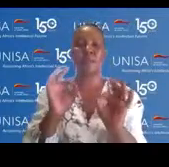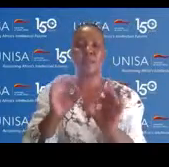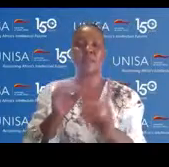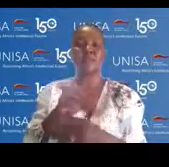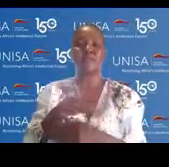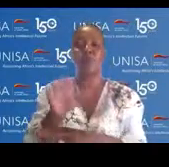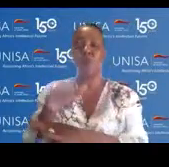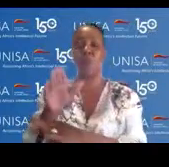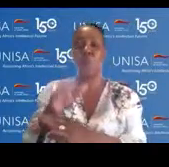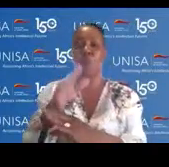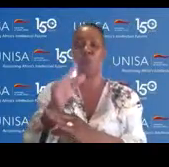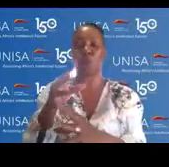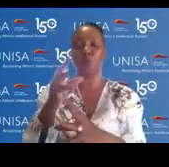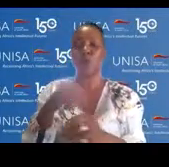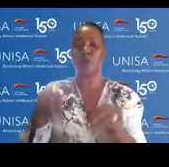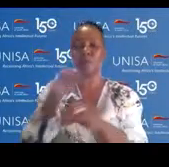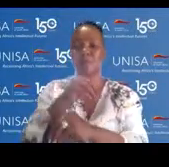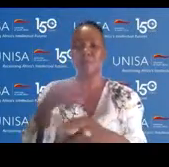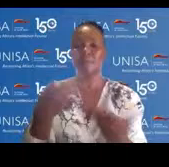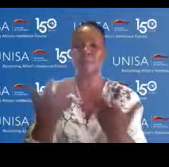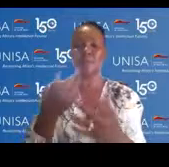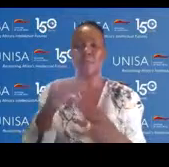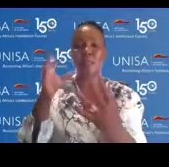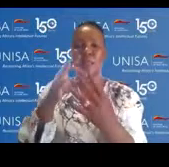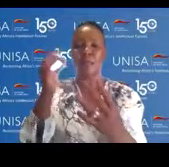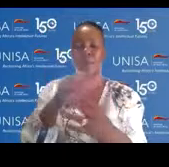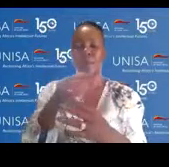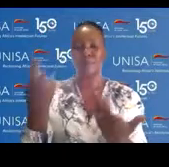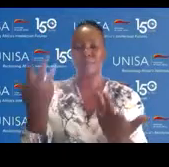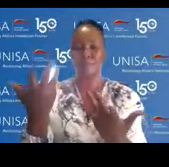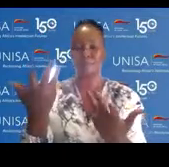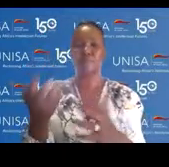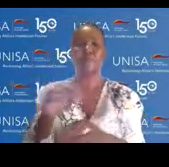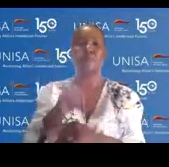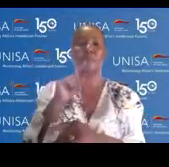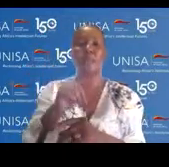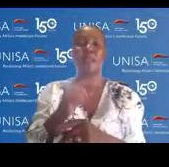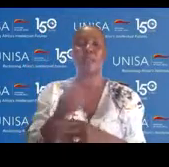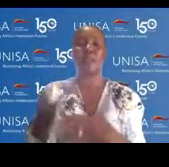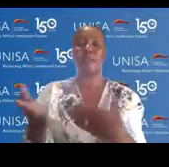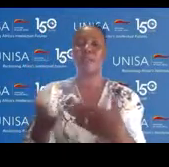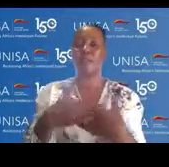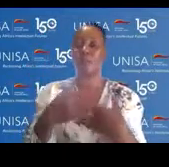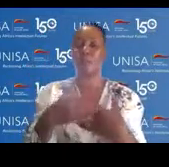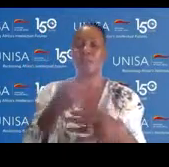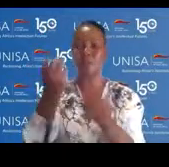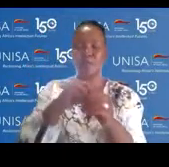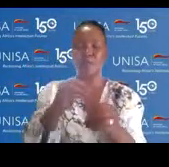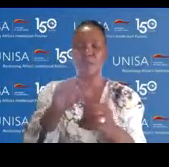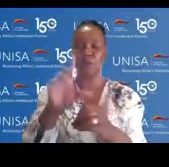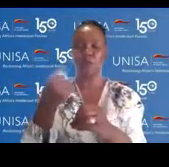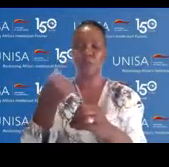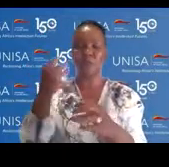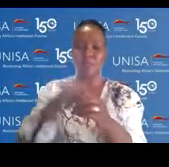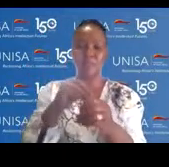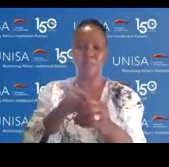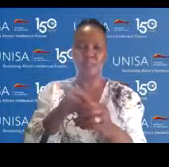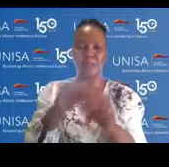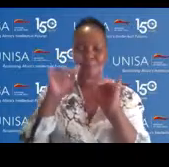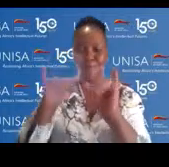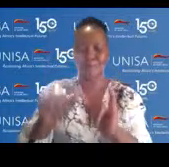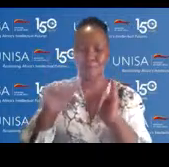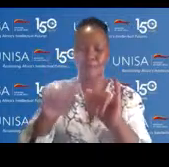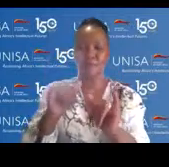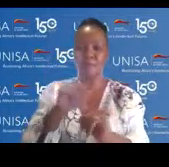now. If I unselect that option, now it's going to lock it in and it's going to keep it this way. Even if I move my phone like I'm